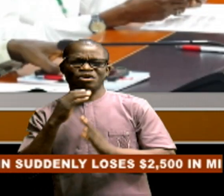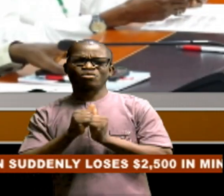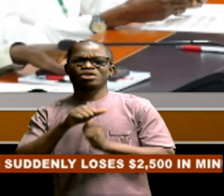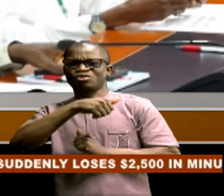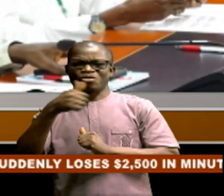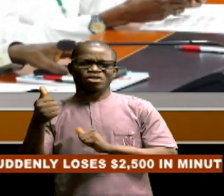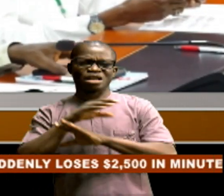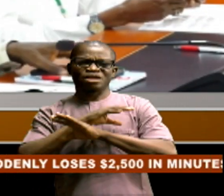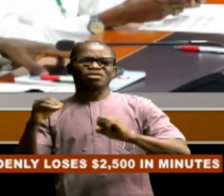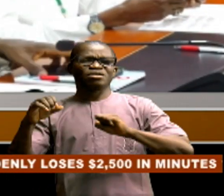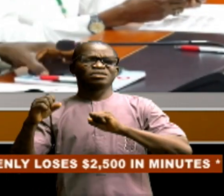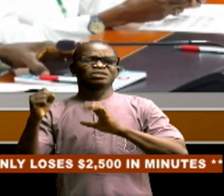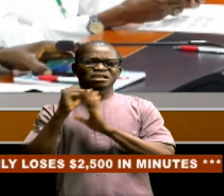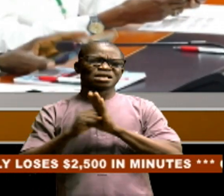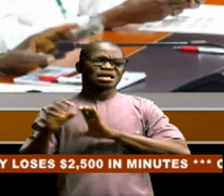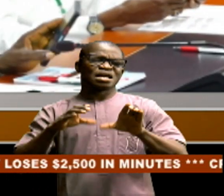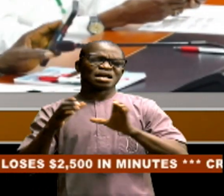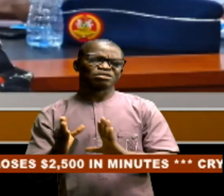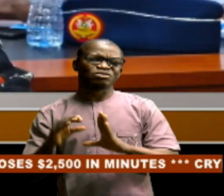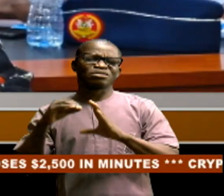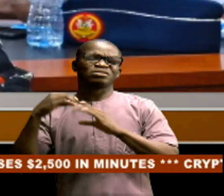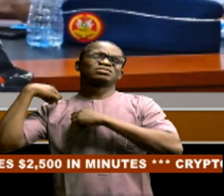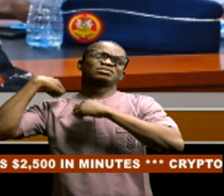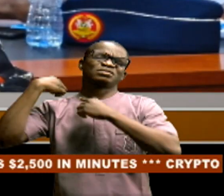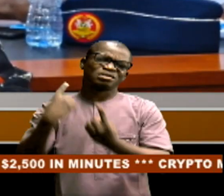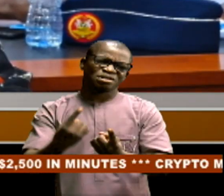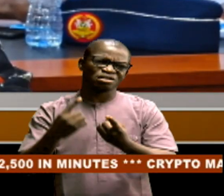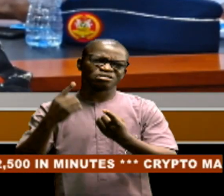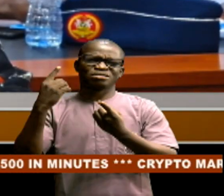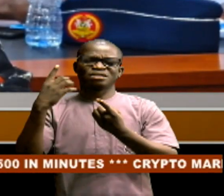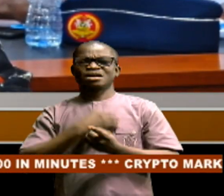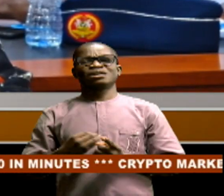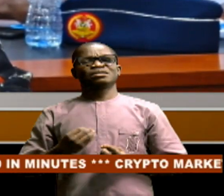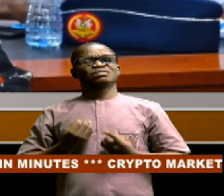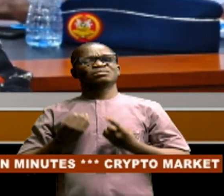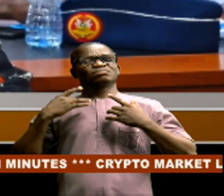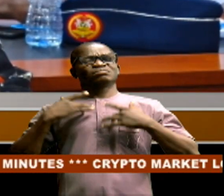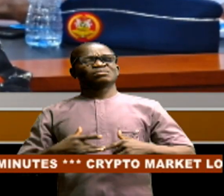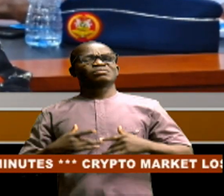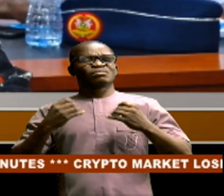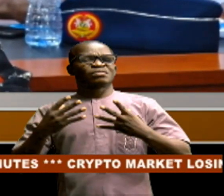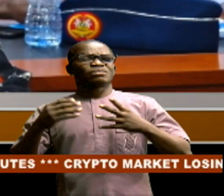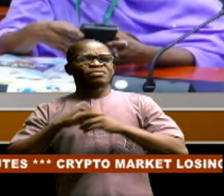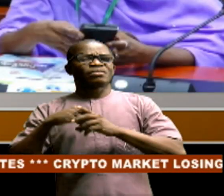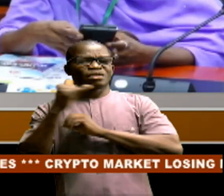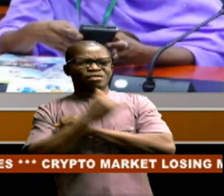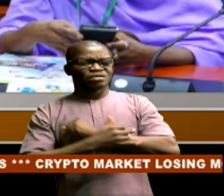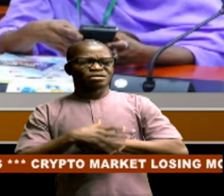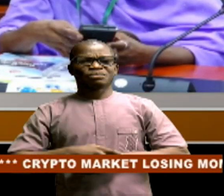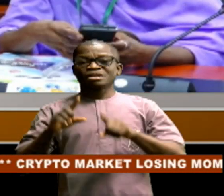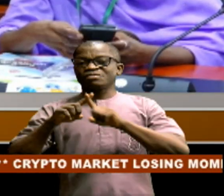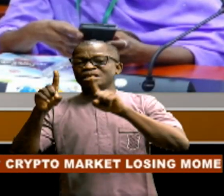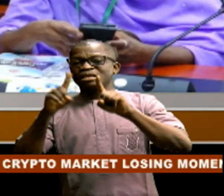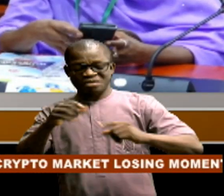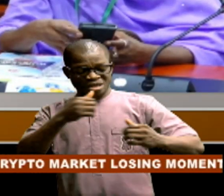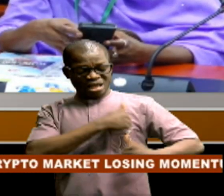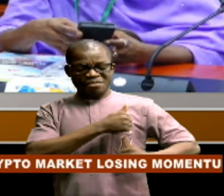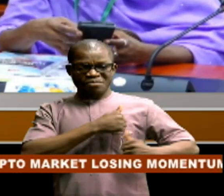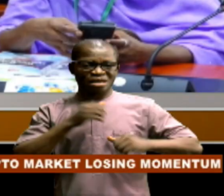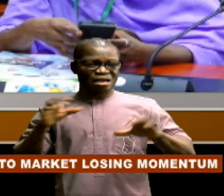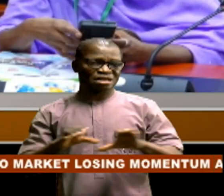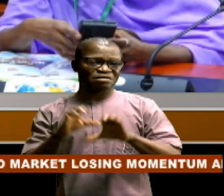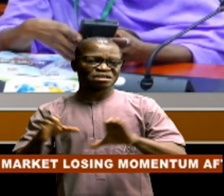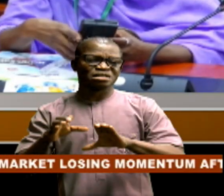in the last decade. In order to tackle and subdue the security challenges in the country, several military operations and exercises have